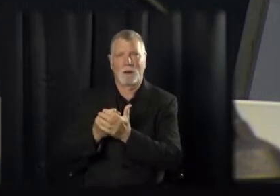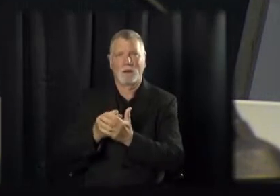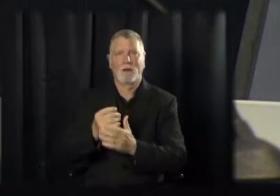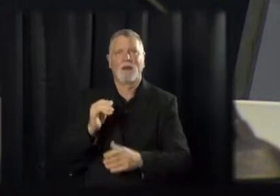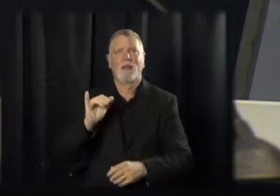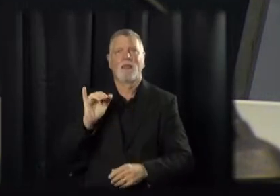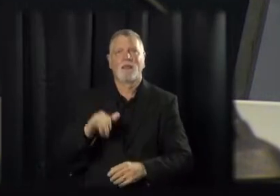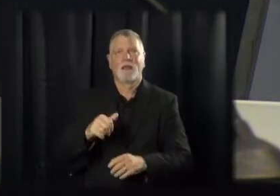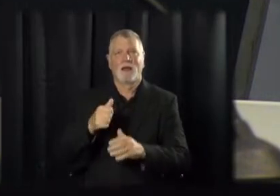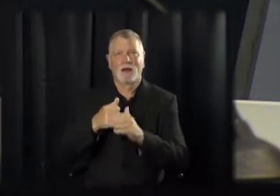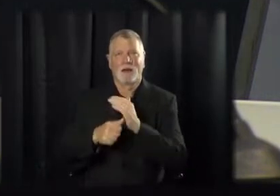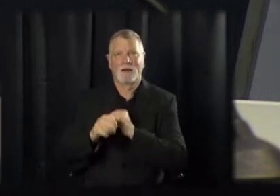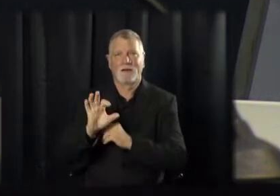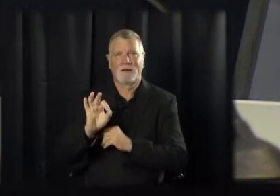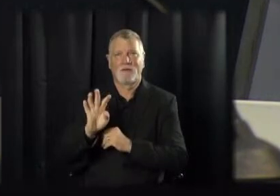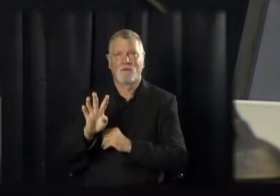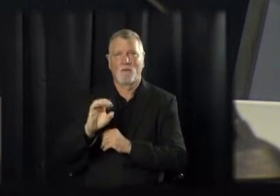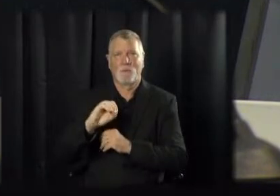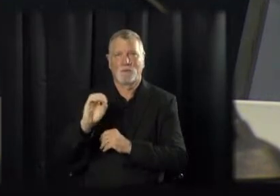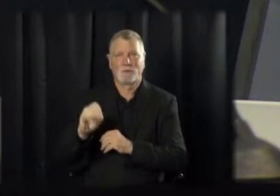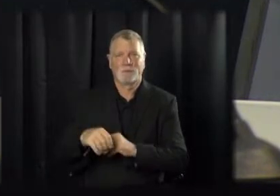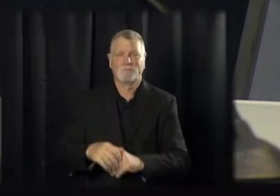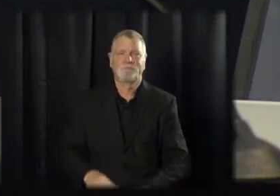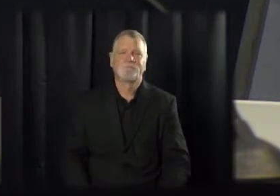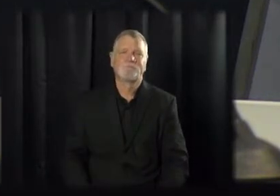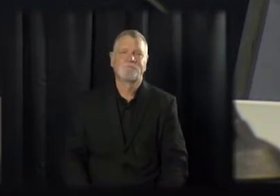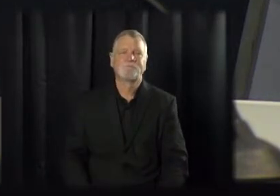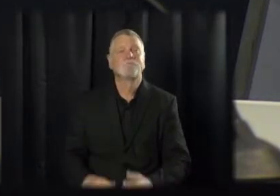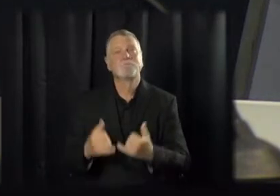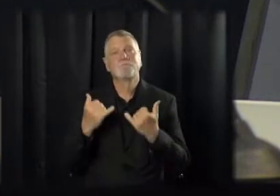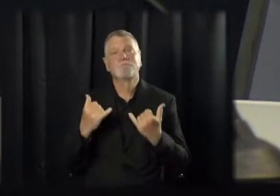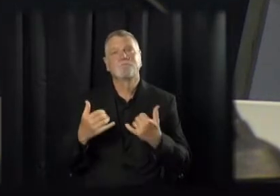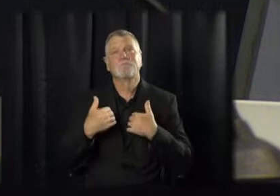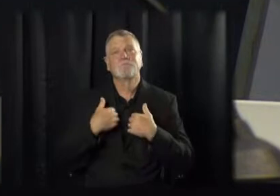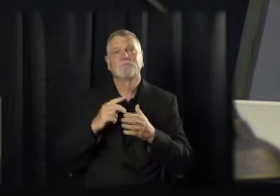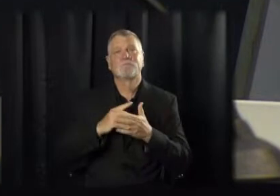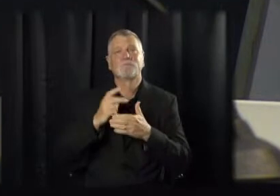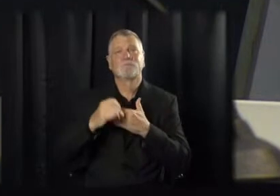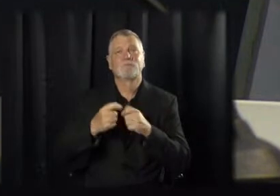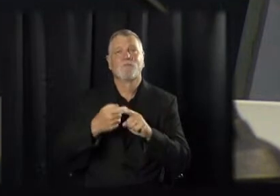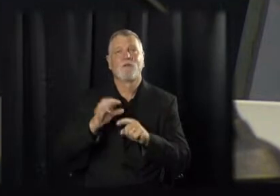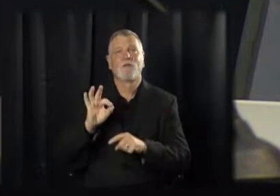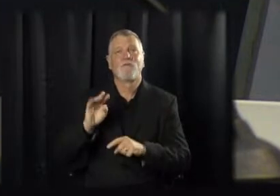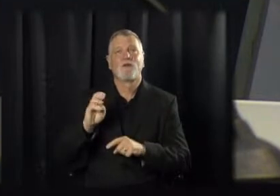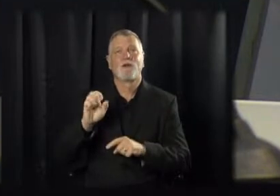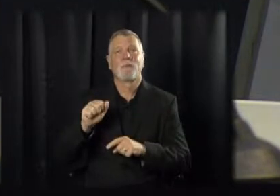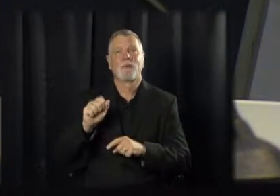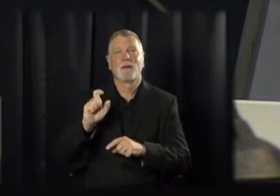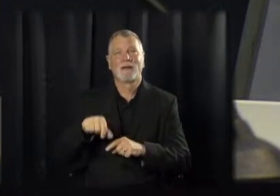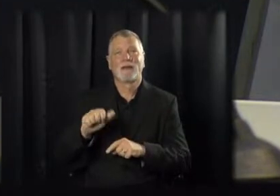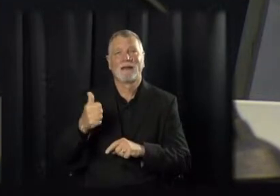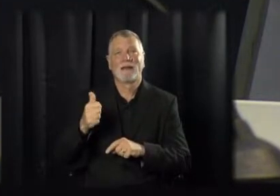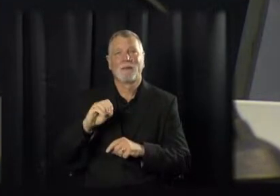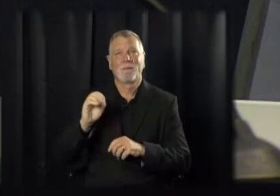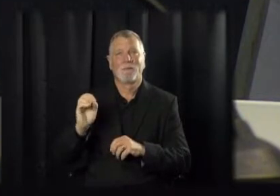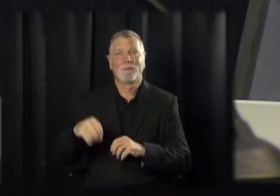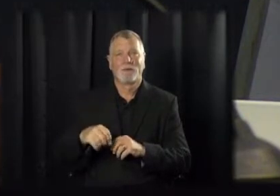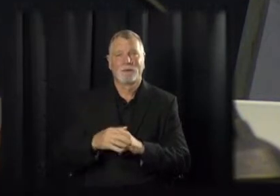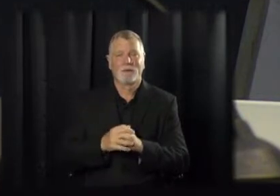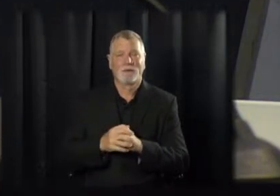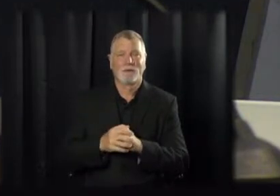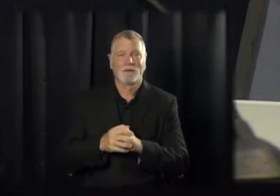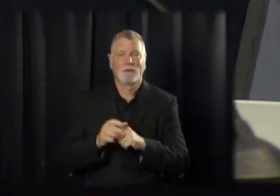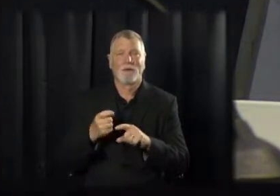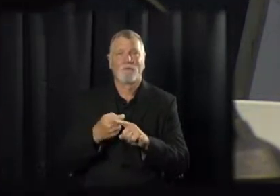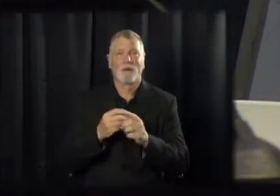That's also under that 94%. Now, we have also all these projects from FEMA that need 10%, okay,